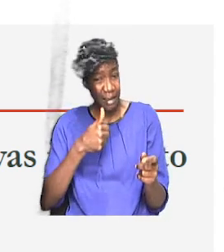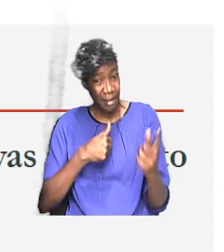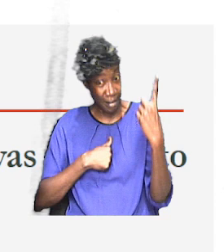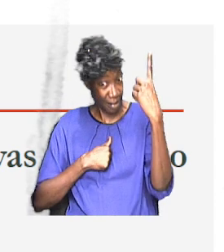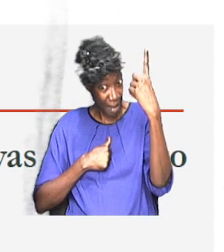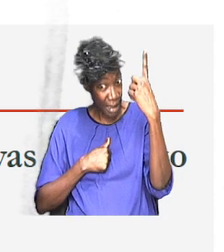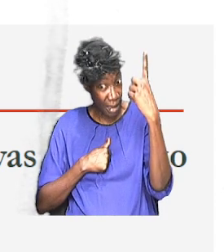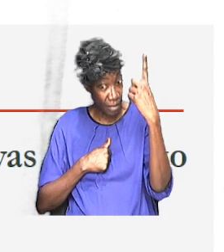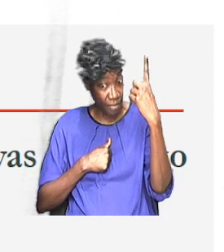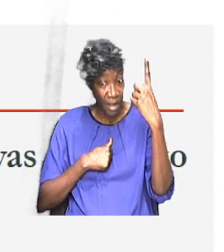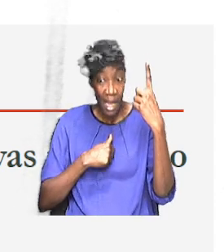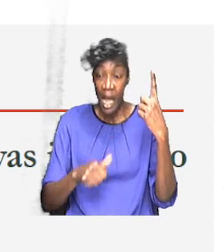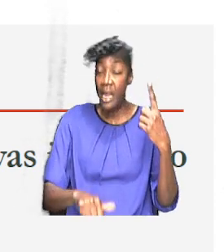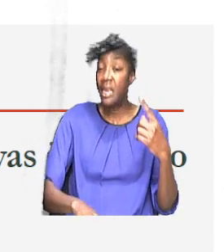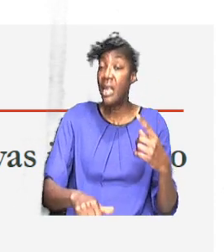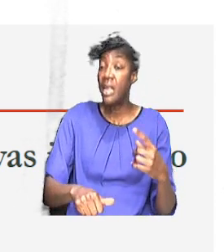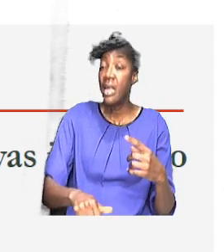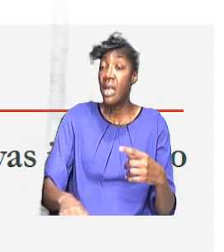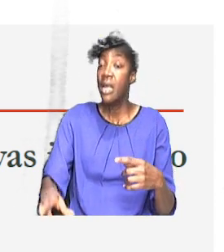and the Pharisees. So